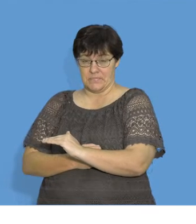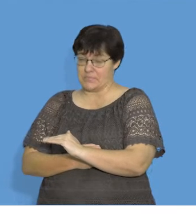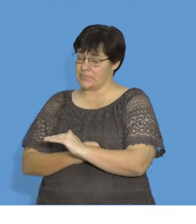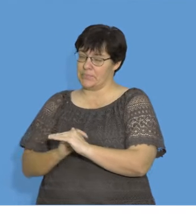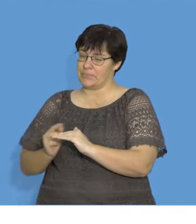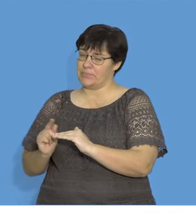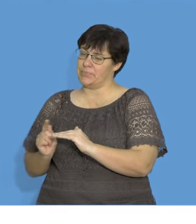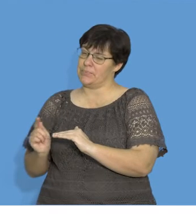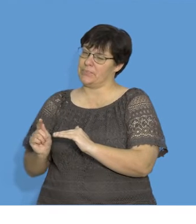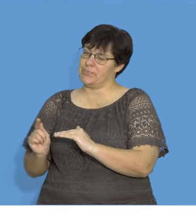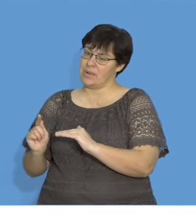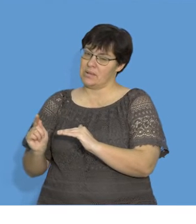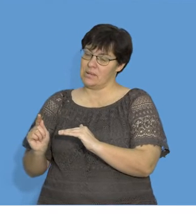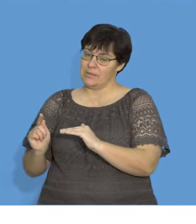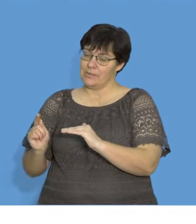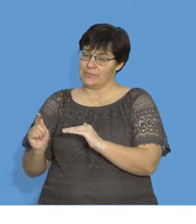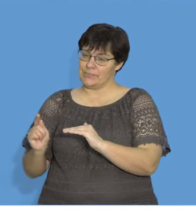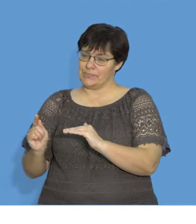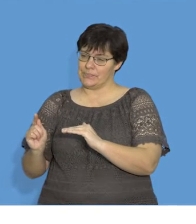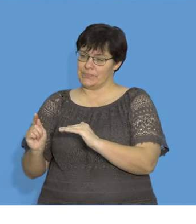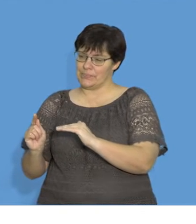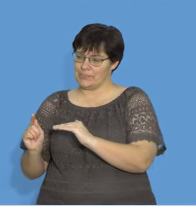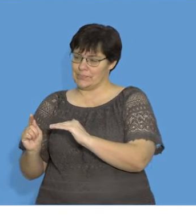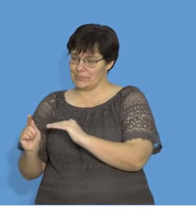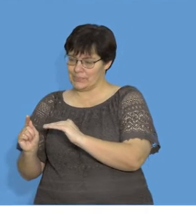and further and further. And